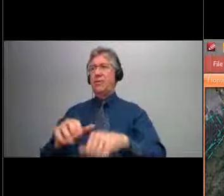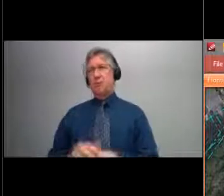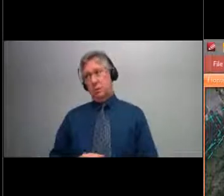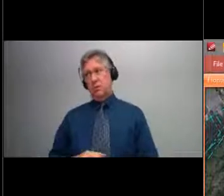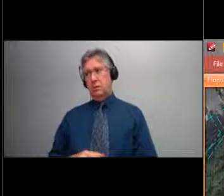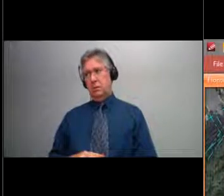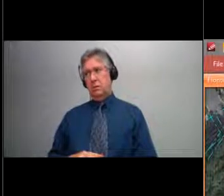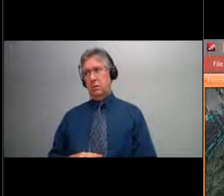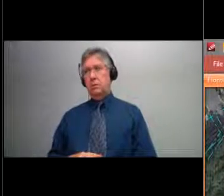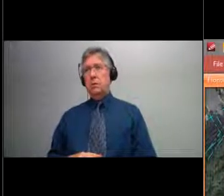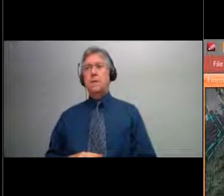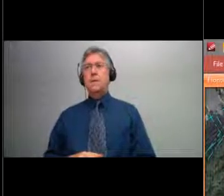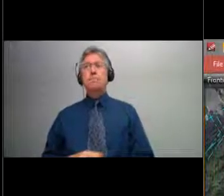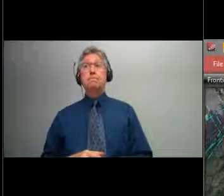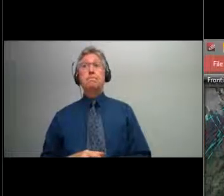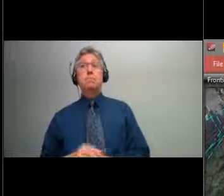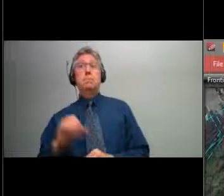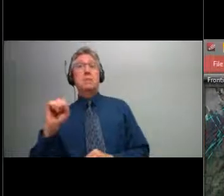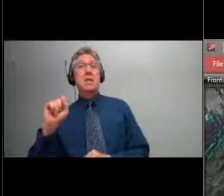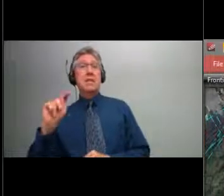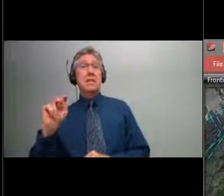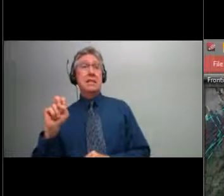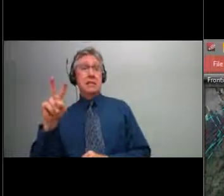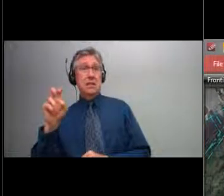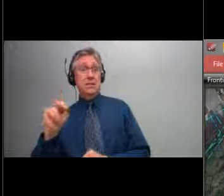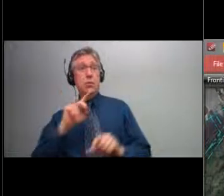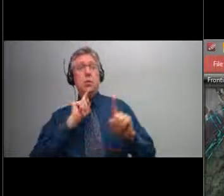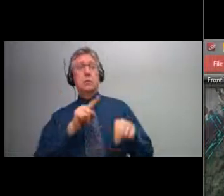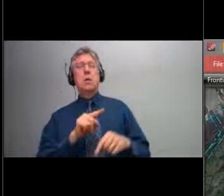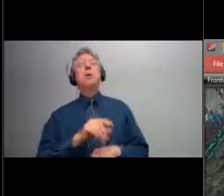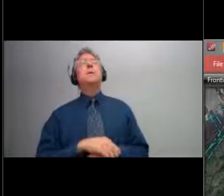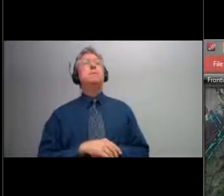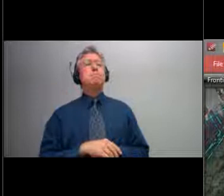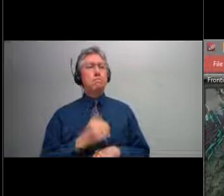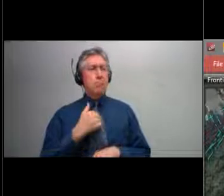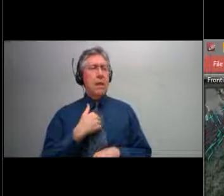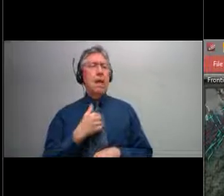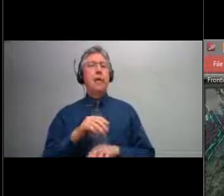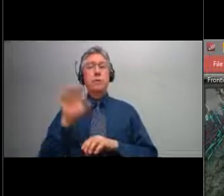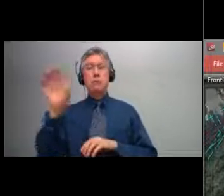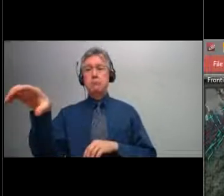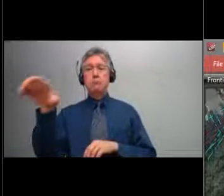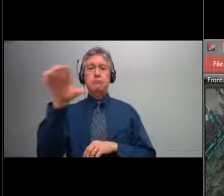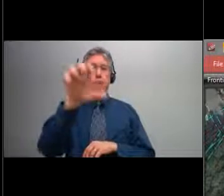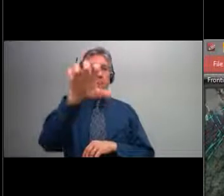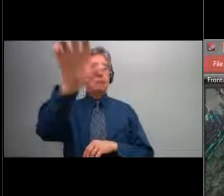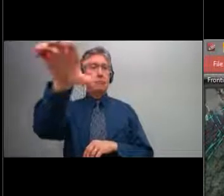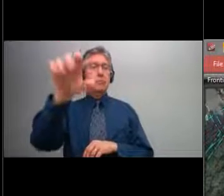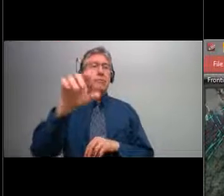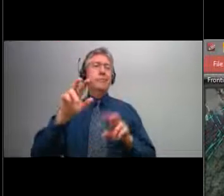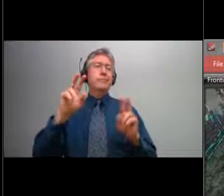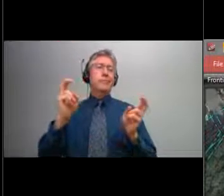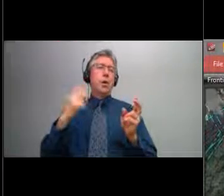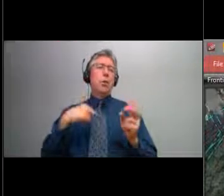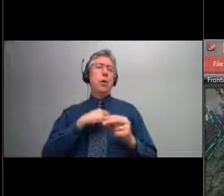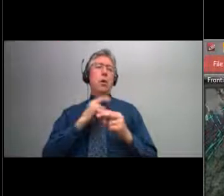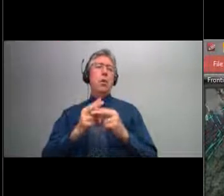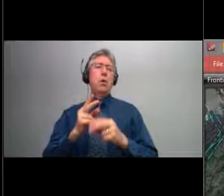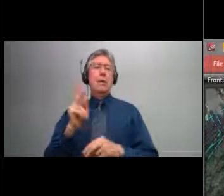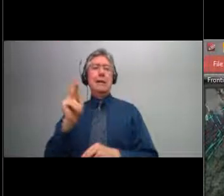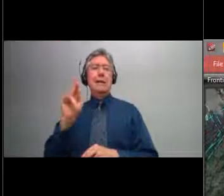So there are a few areas for pickup drop-off activity, or what we call kiss and ride at this